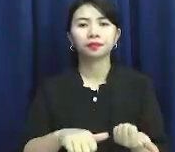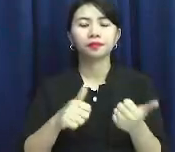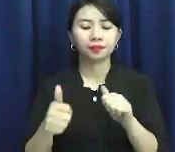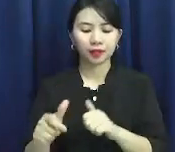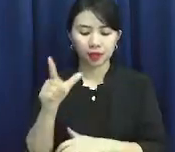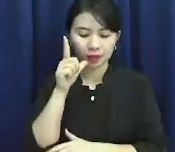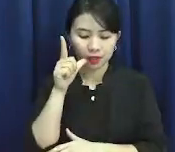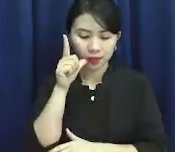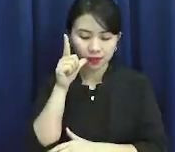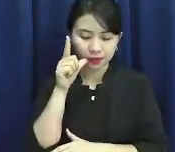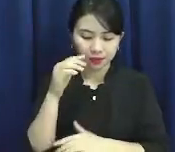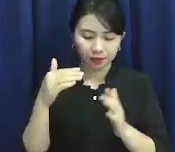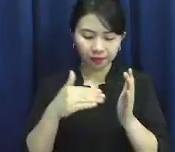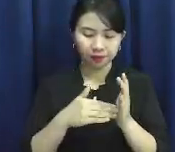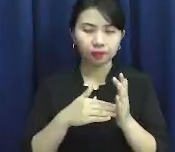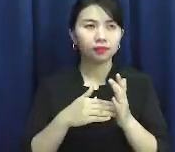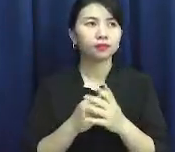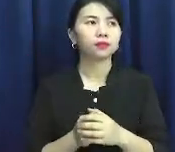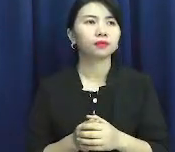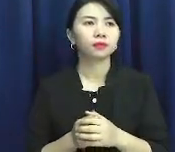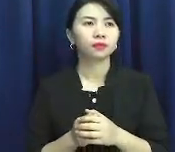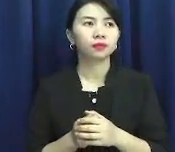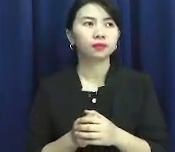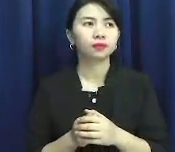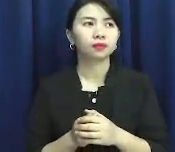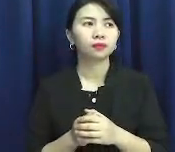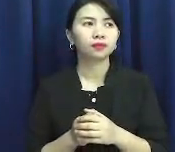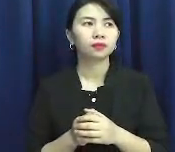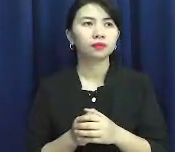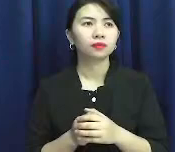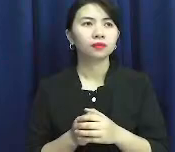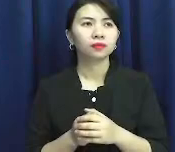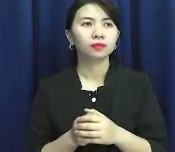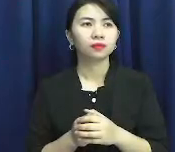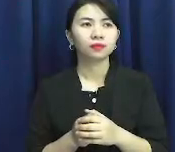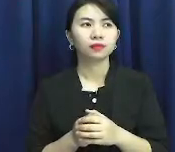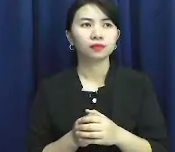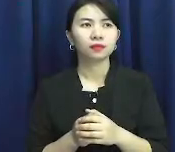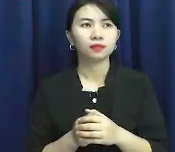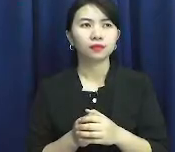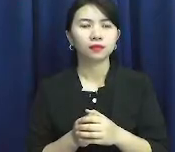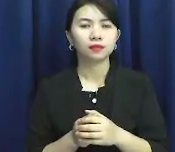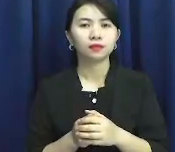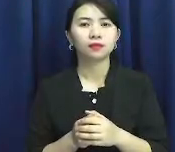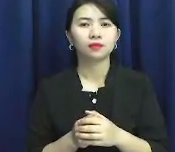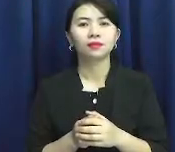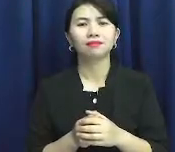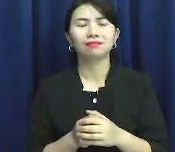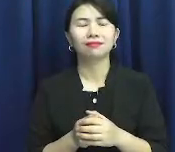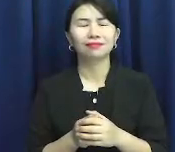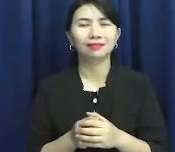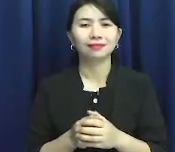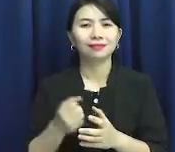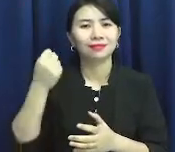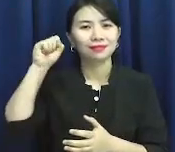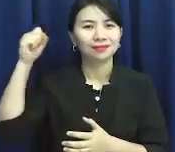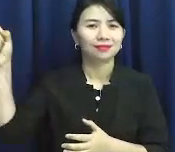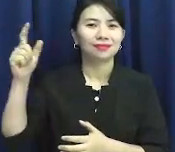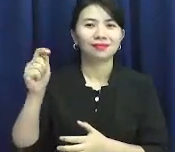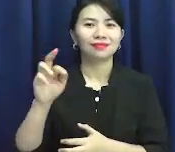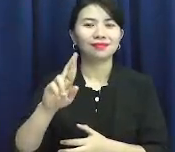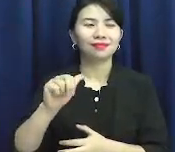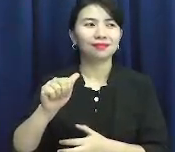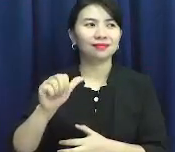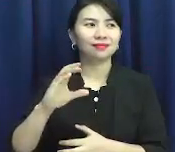Baptist Lunch. Maganda. Uy, dapat sabay tayo doon. Once again, welcome sa ating... Ikaw yung sound card. Okay. Well, sabay na